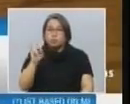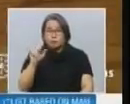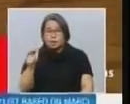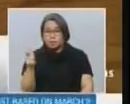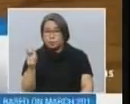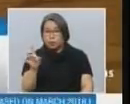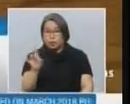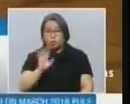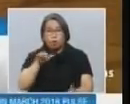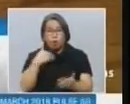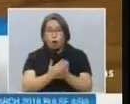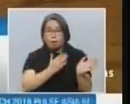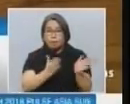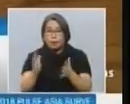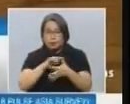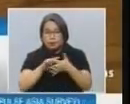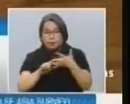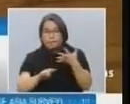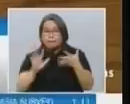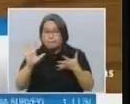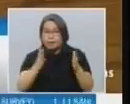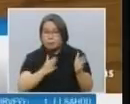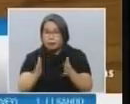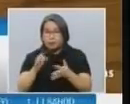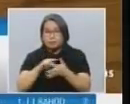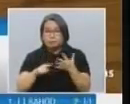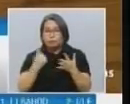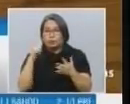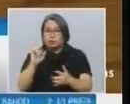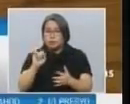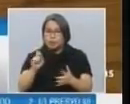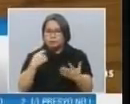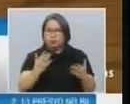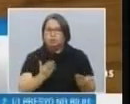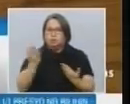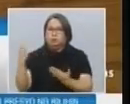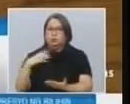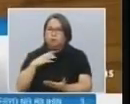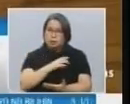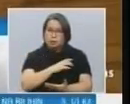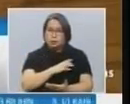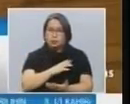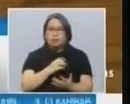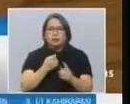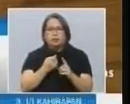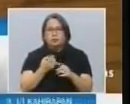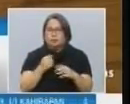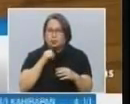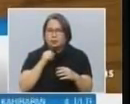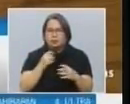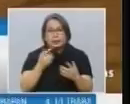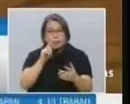five packages of my tax reform would have been submitted to Congress. Apart from train,